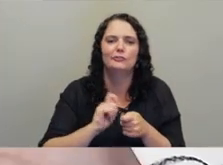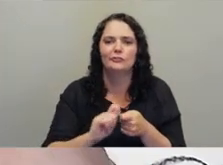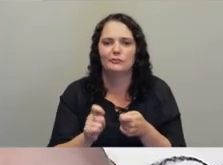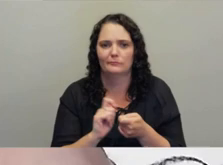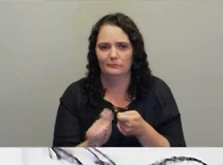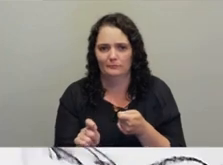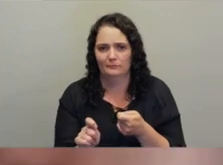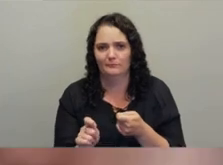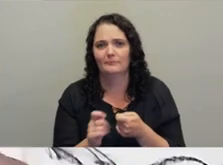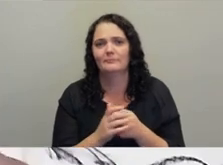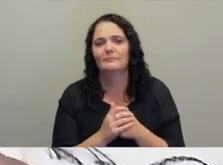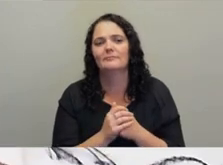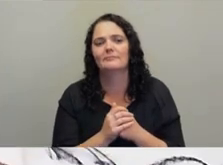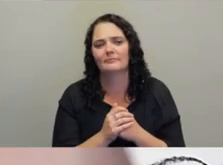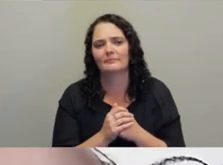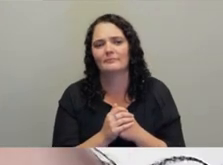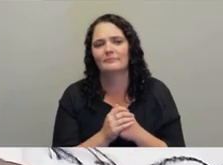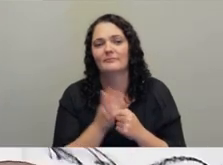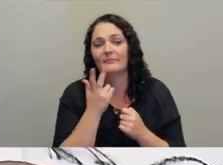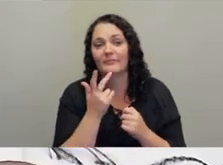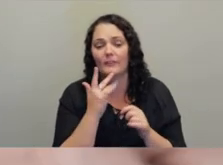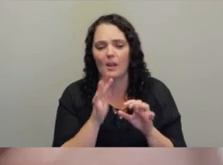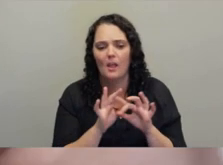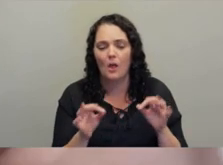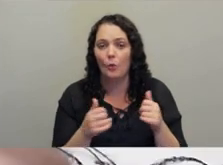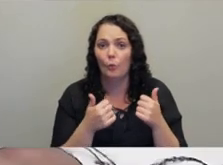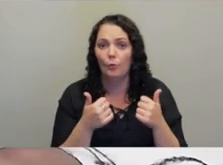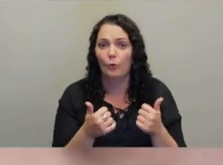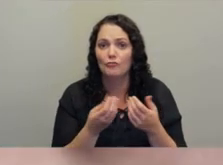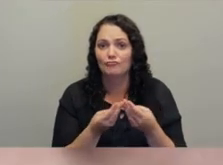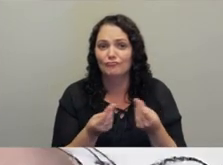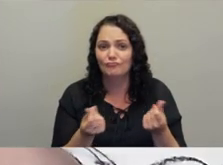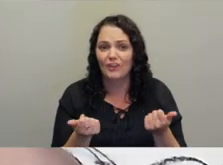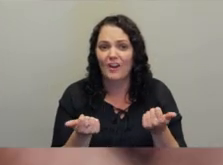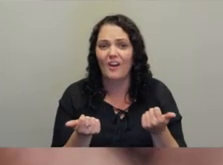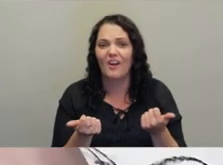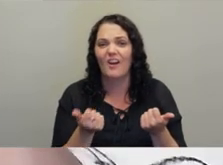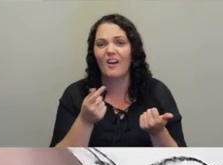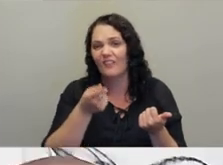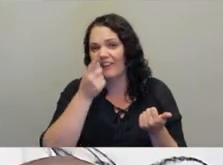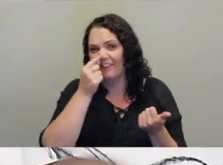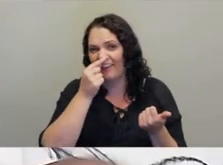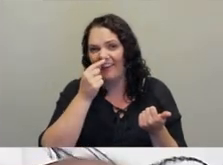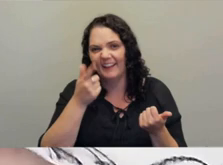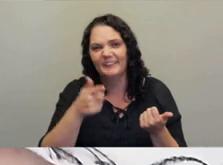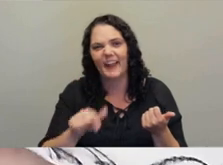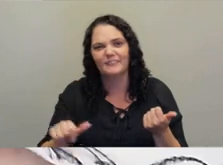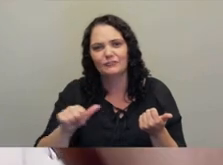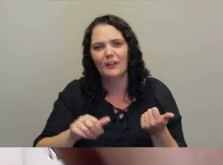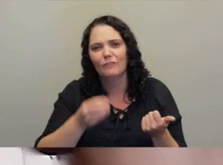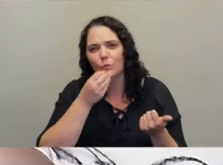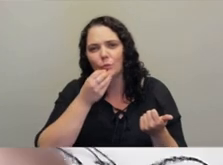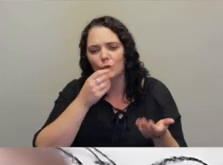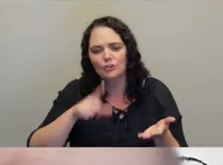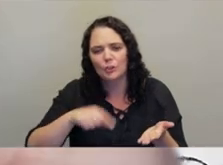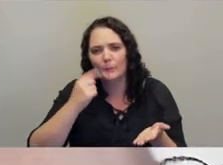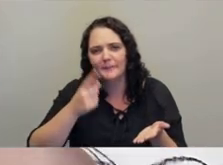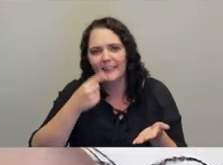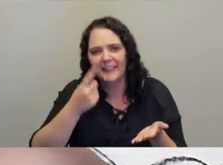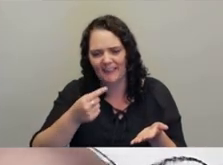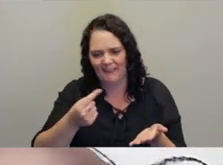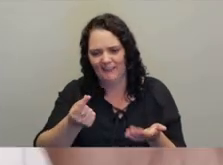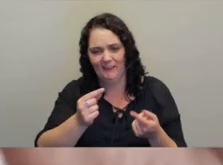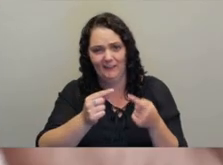is sharp and the bamboo is a nice dry piece of bamboo, and again, you can do this with a chopstick, you can do it with a bamboo skewer,